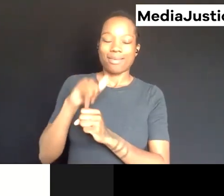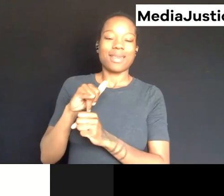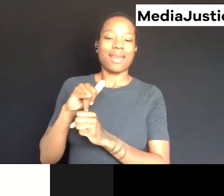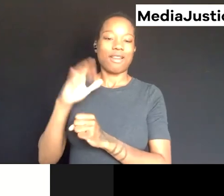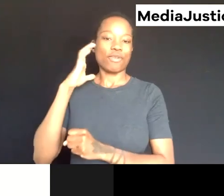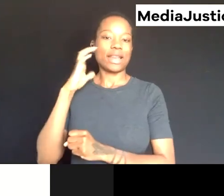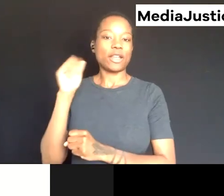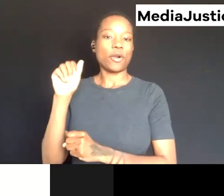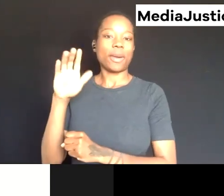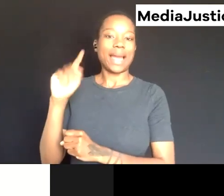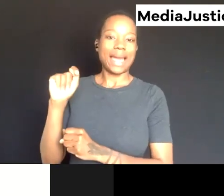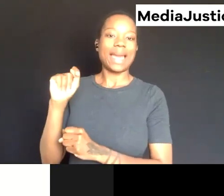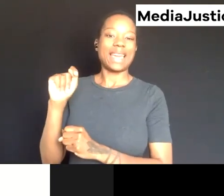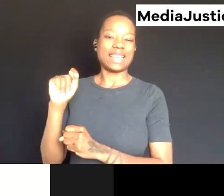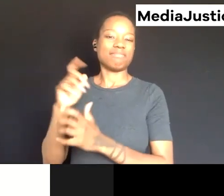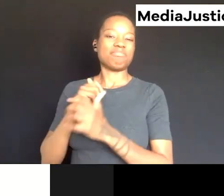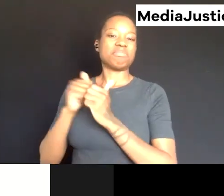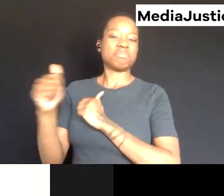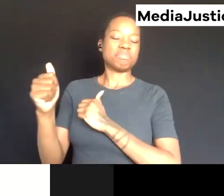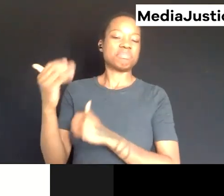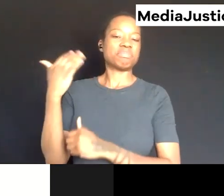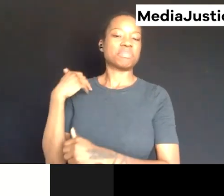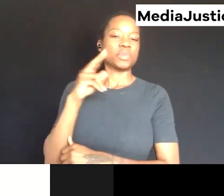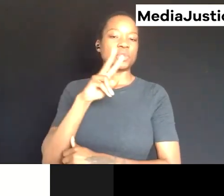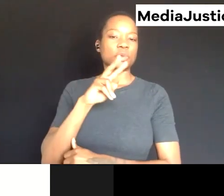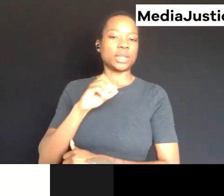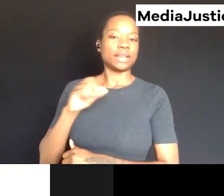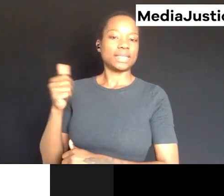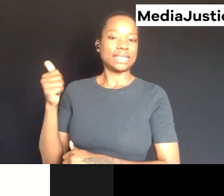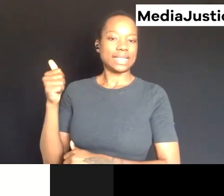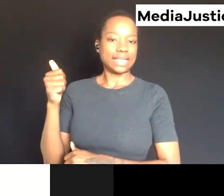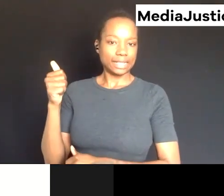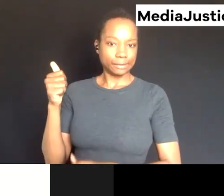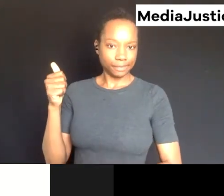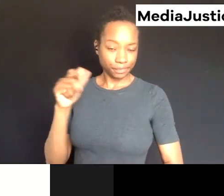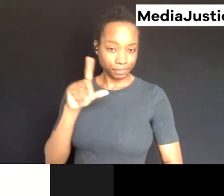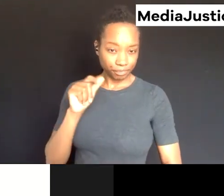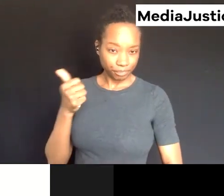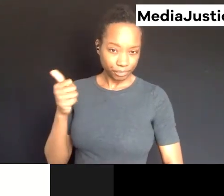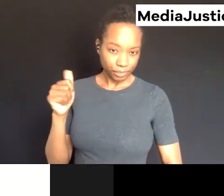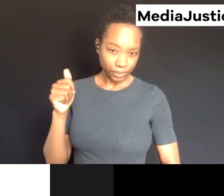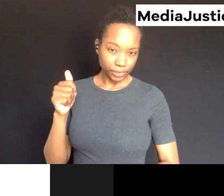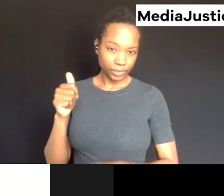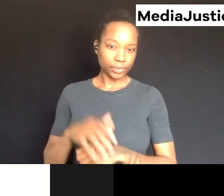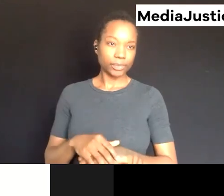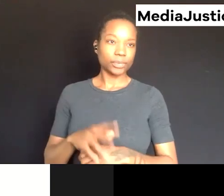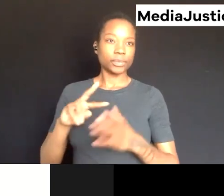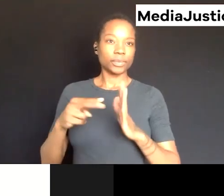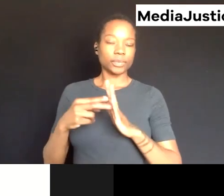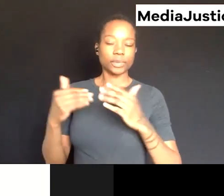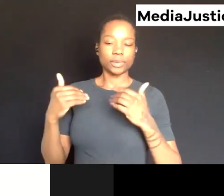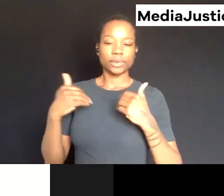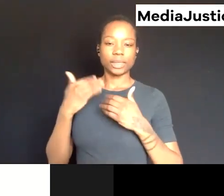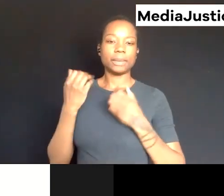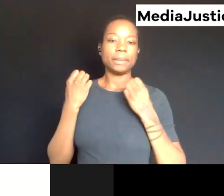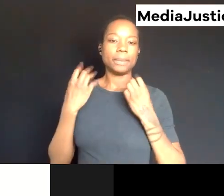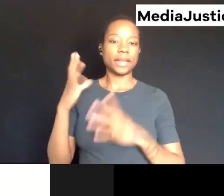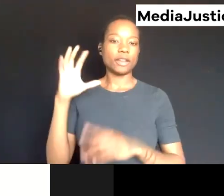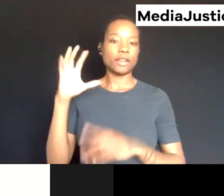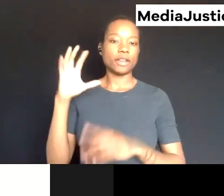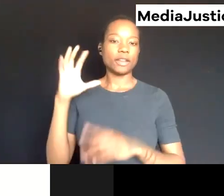new low power FM radio stations, including our wonderful member down in Minneapolis,